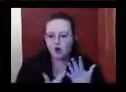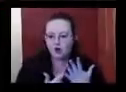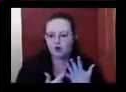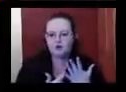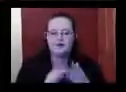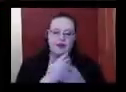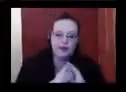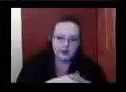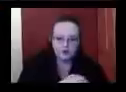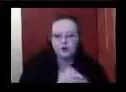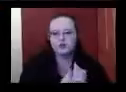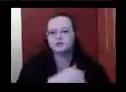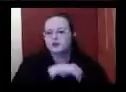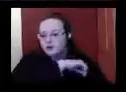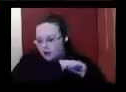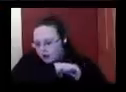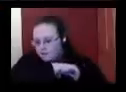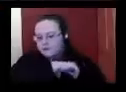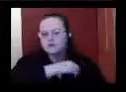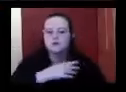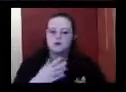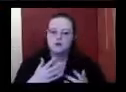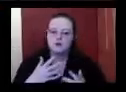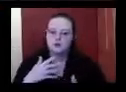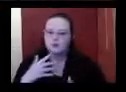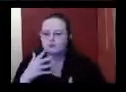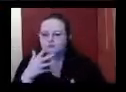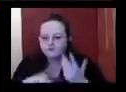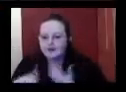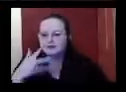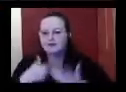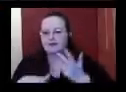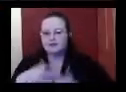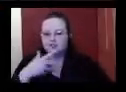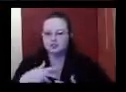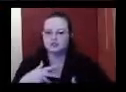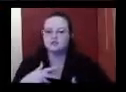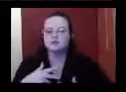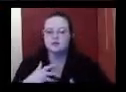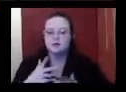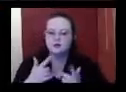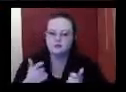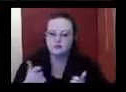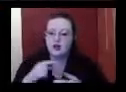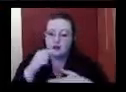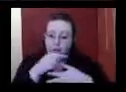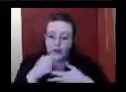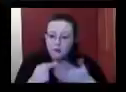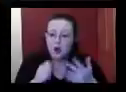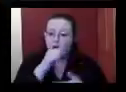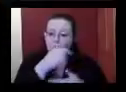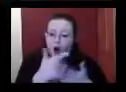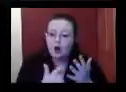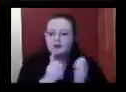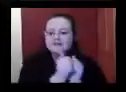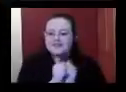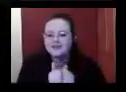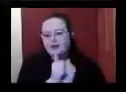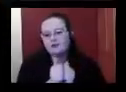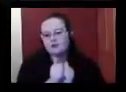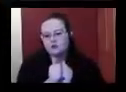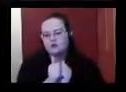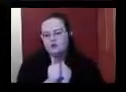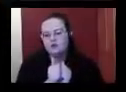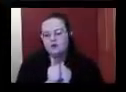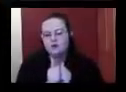hand washing and improved ventilation. All of those vaccinations, all of those things will work together to